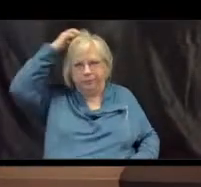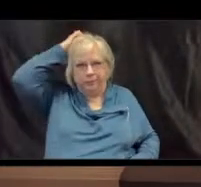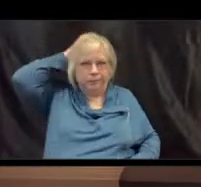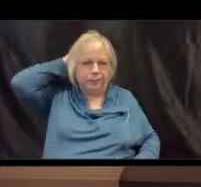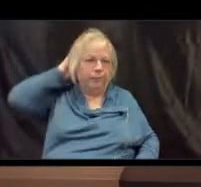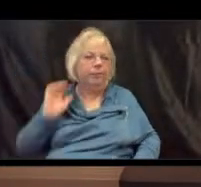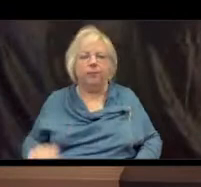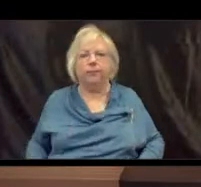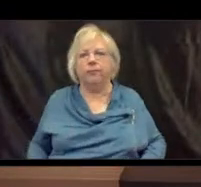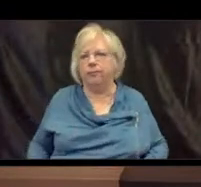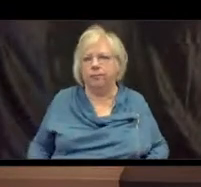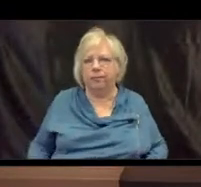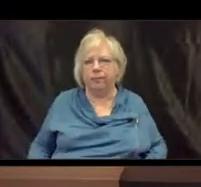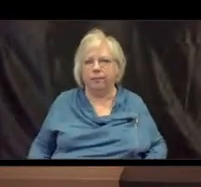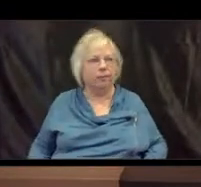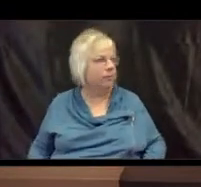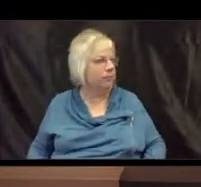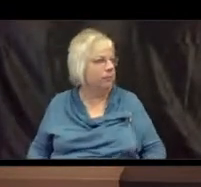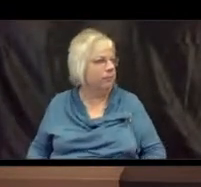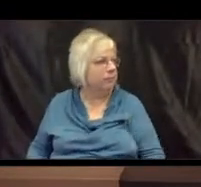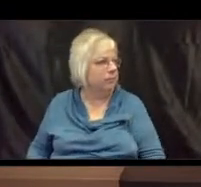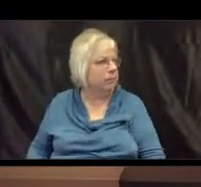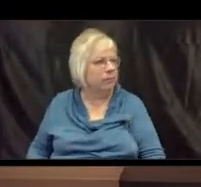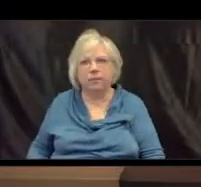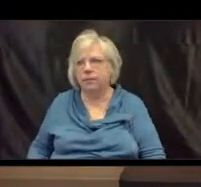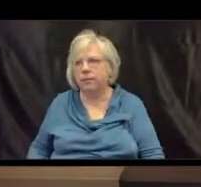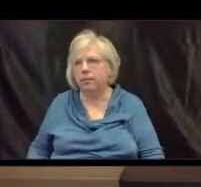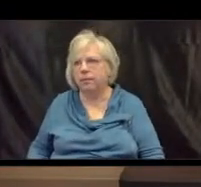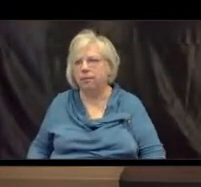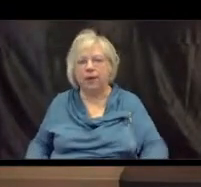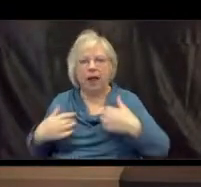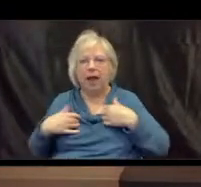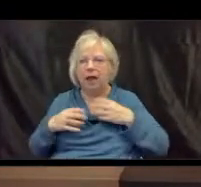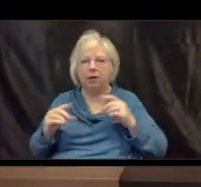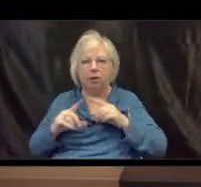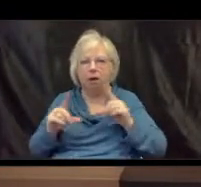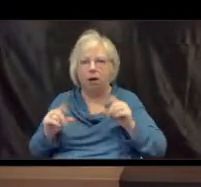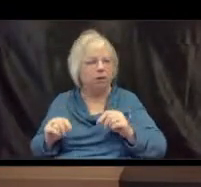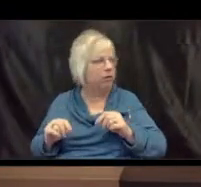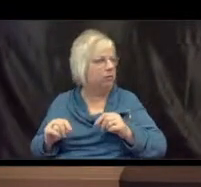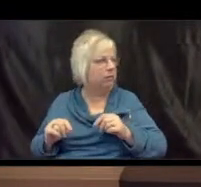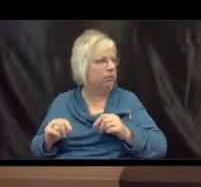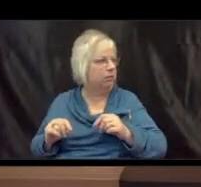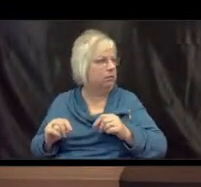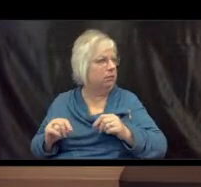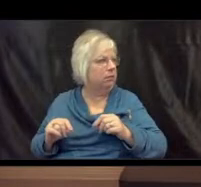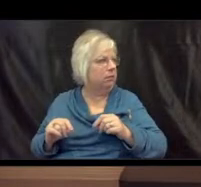They would speak if they were here, sir. I have no cards, written cards.